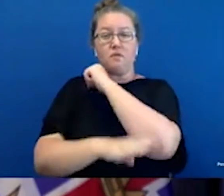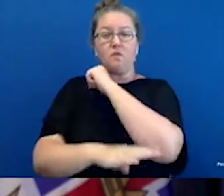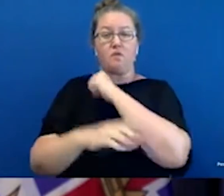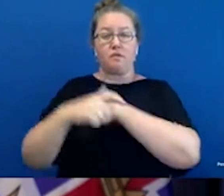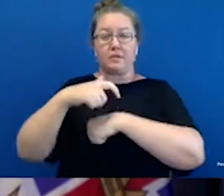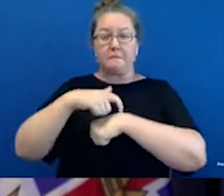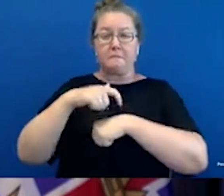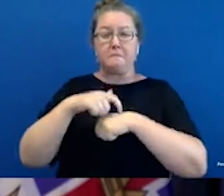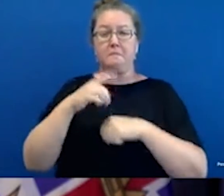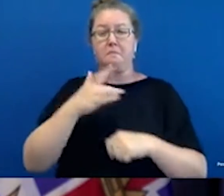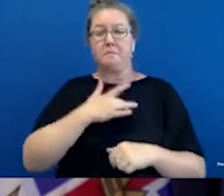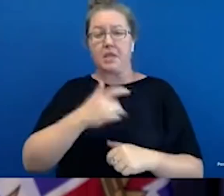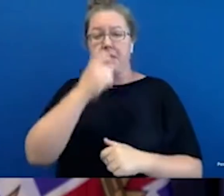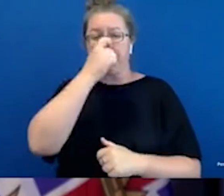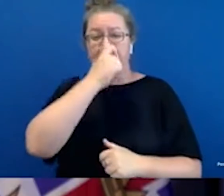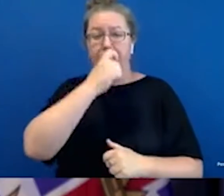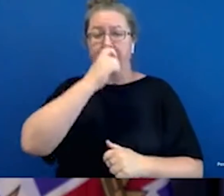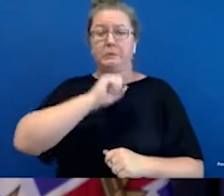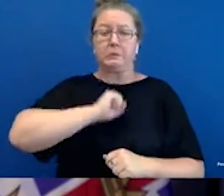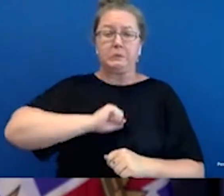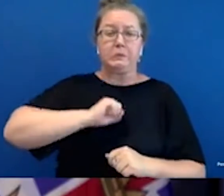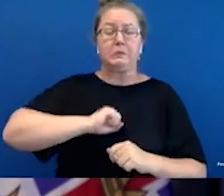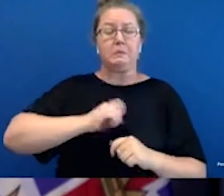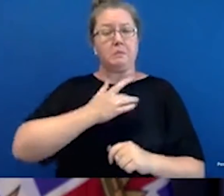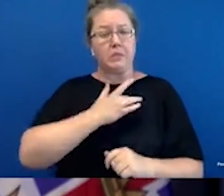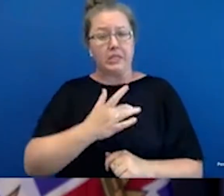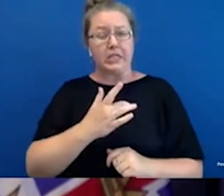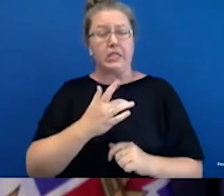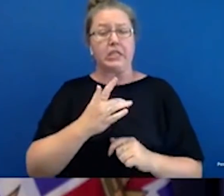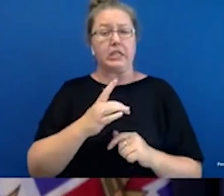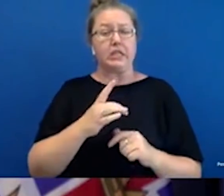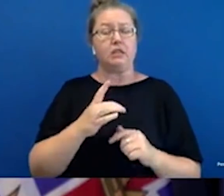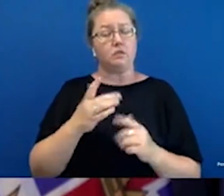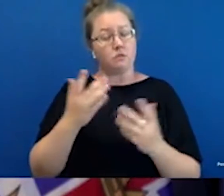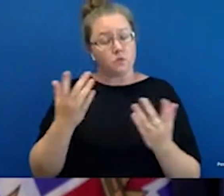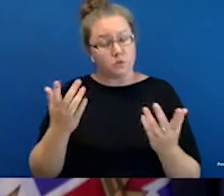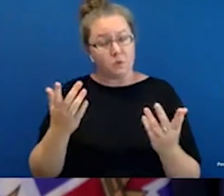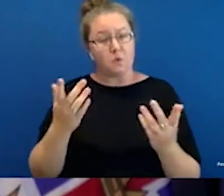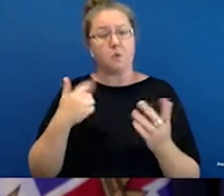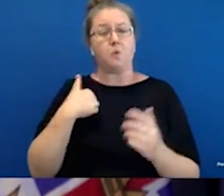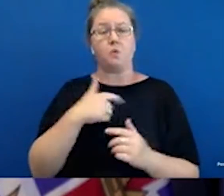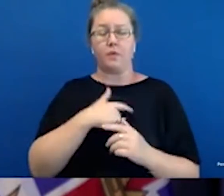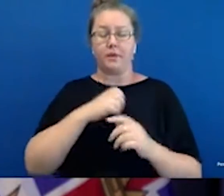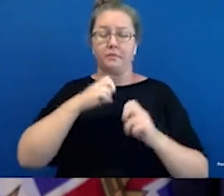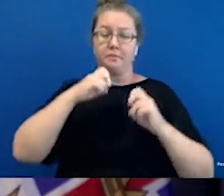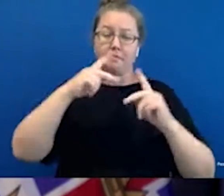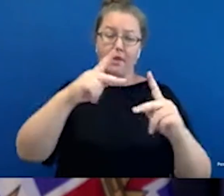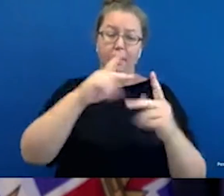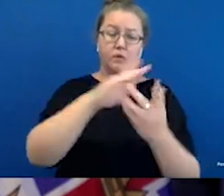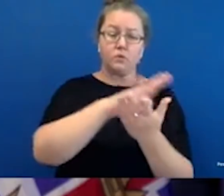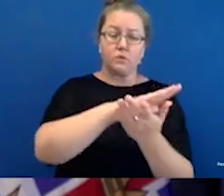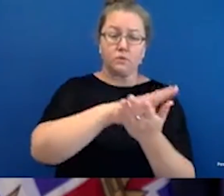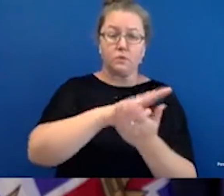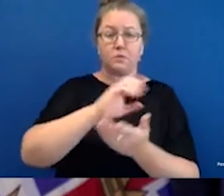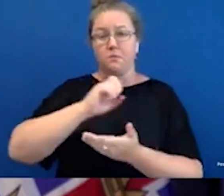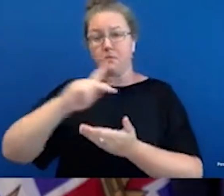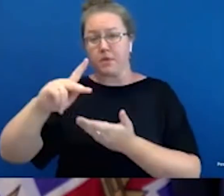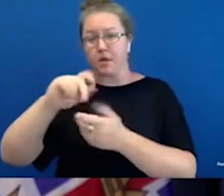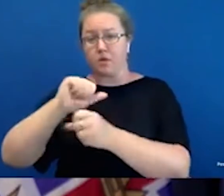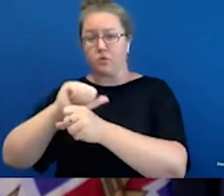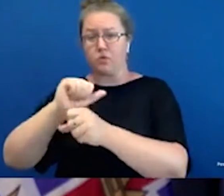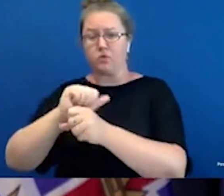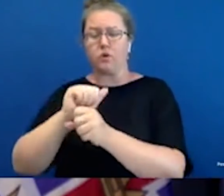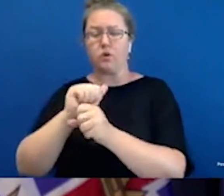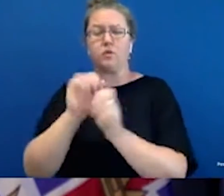as we head into respiratory season, as we start to go back to school and back to work. We need, and this is